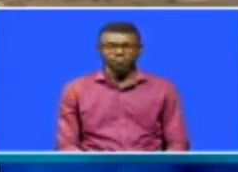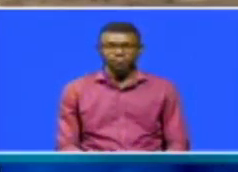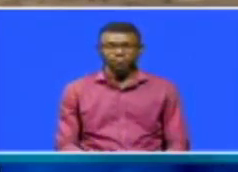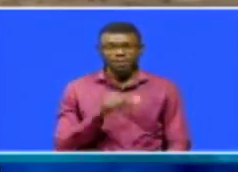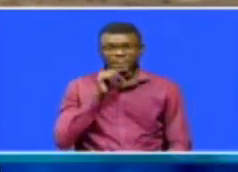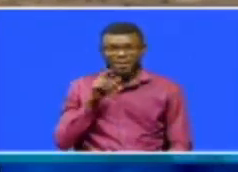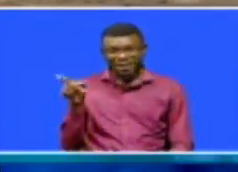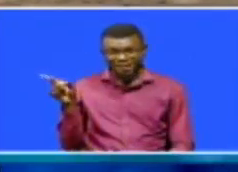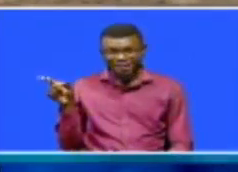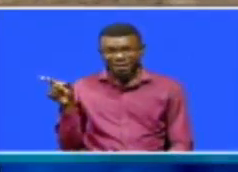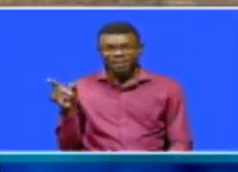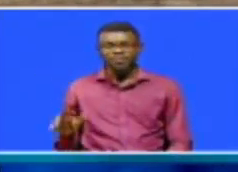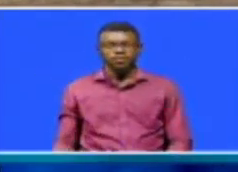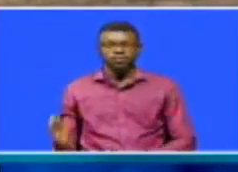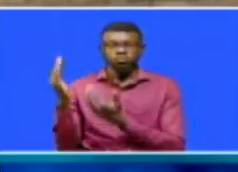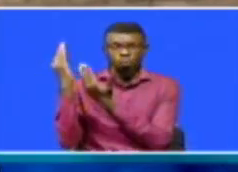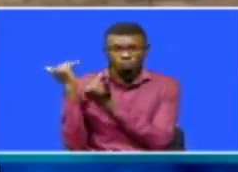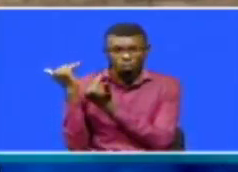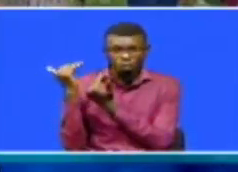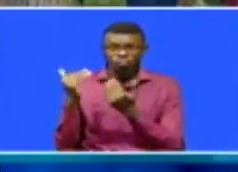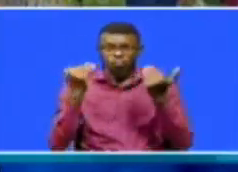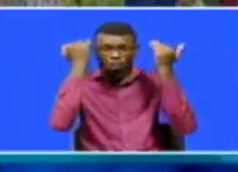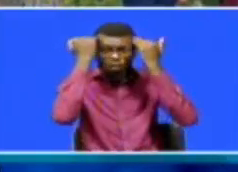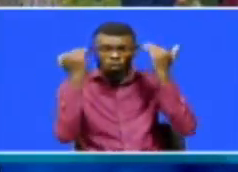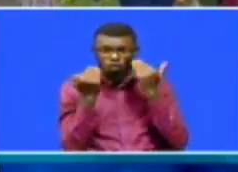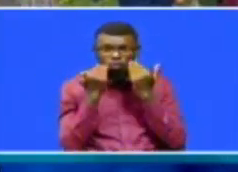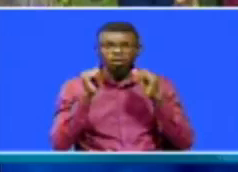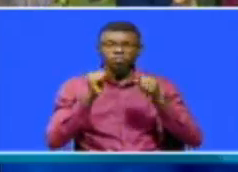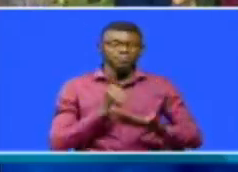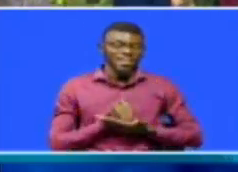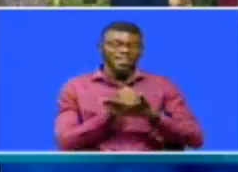Mzee Lawrence Miner will be hoping that the courts will grant him